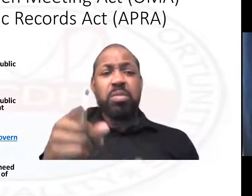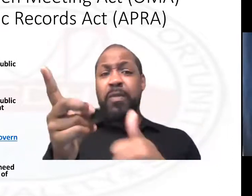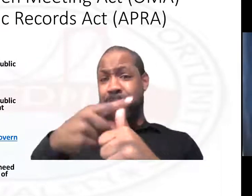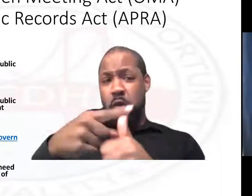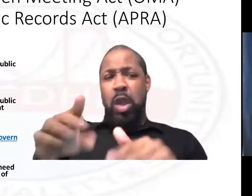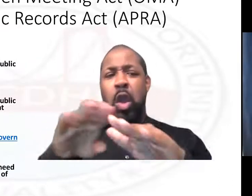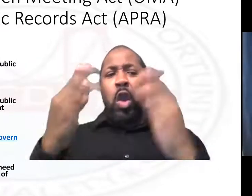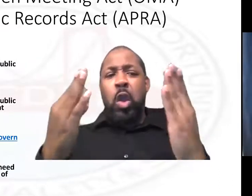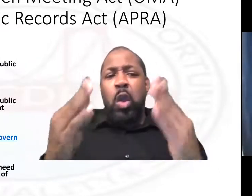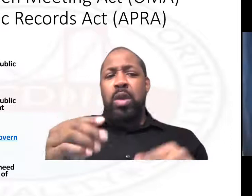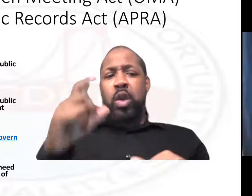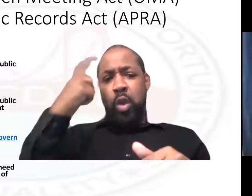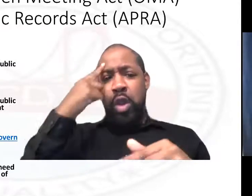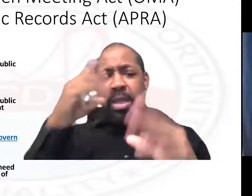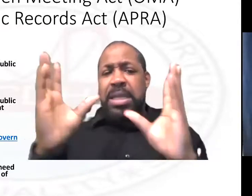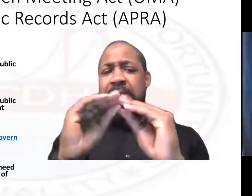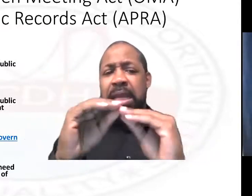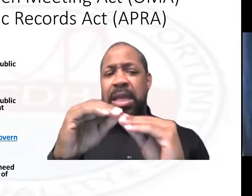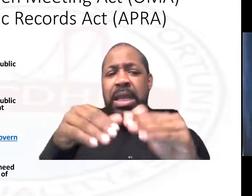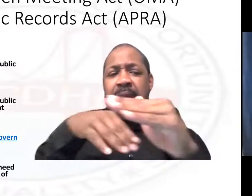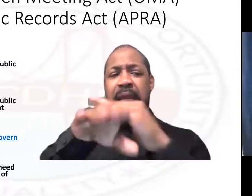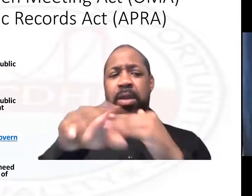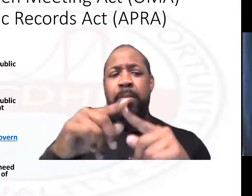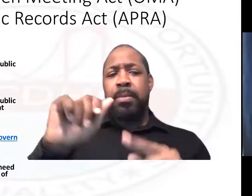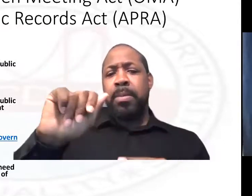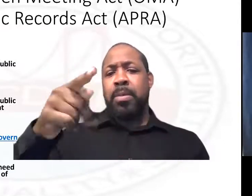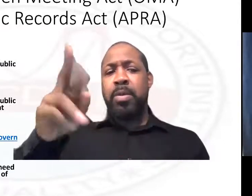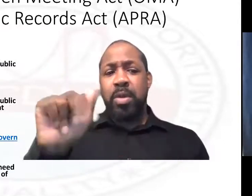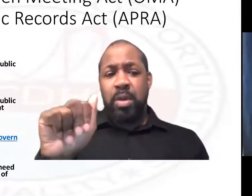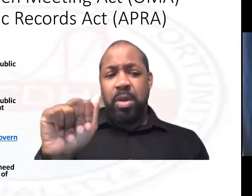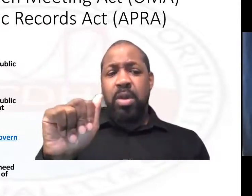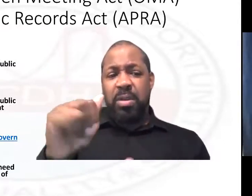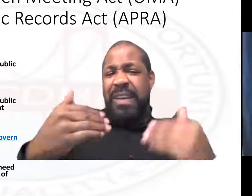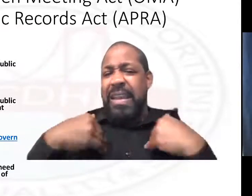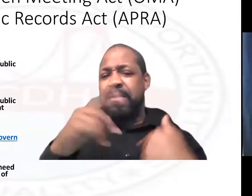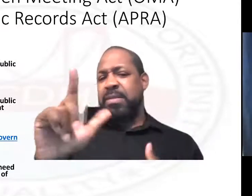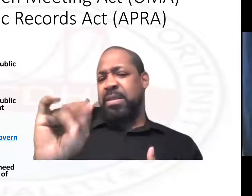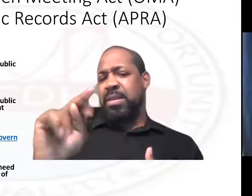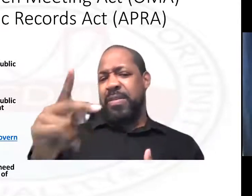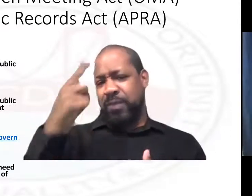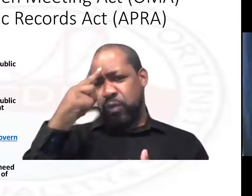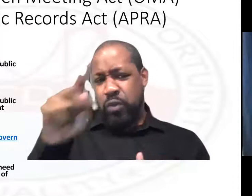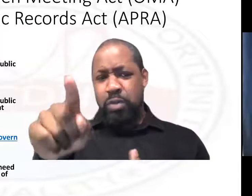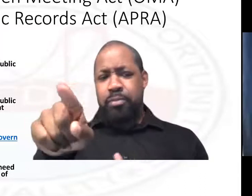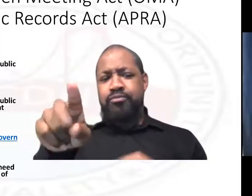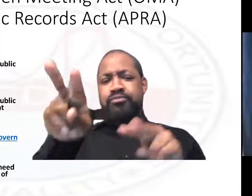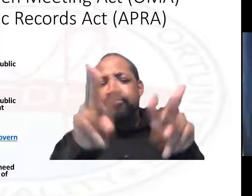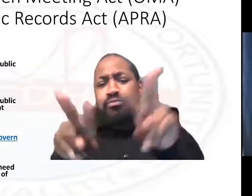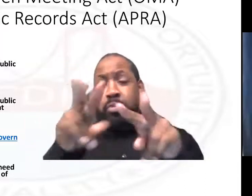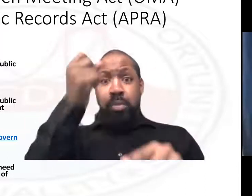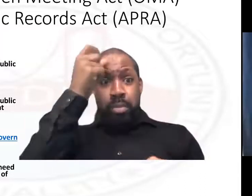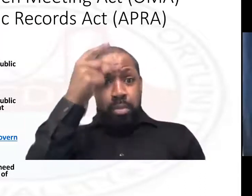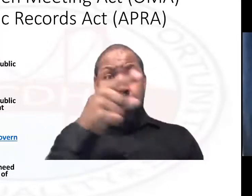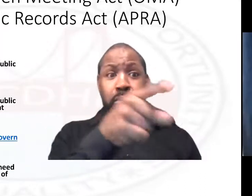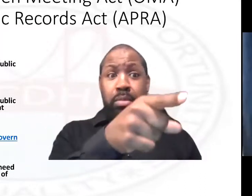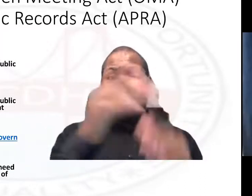APRA. So the first link is the Open Government Summit Access to Public Records Act and Open Meeting Act. And